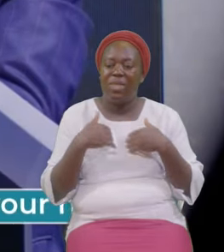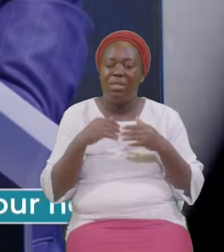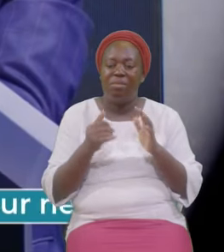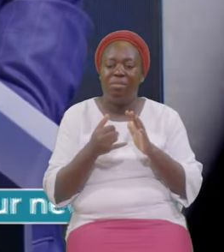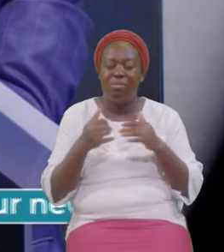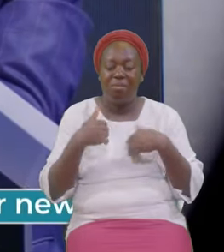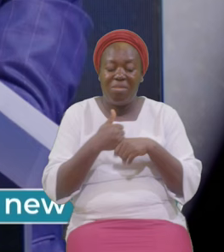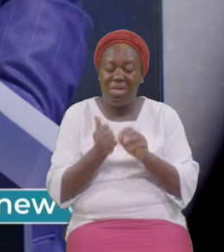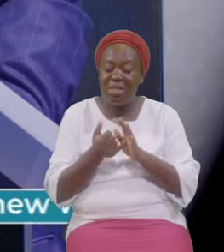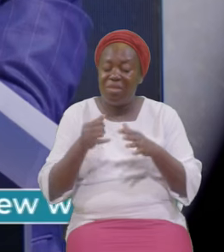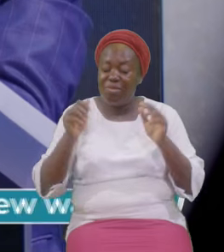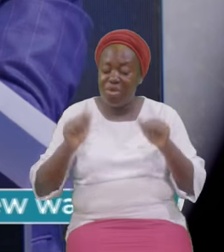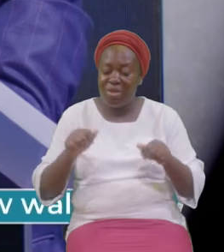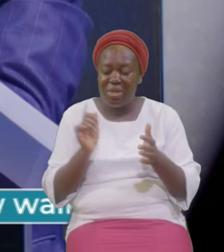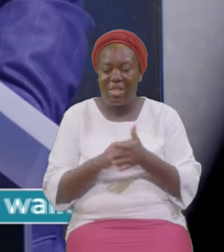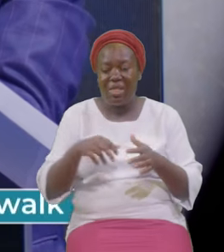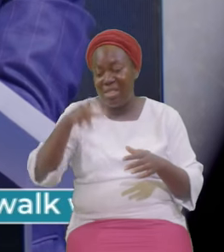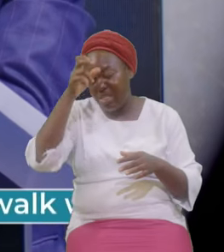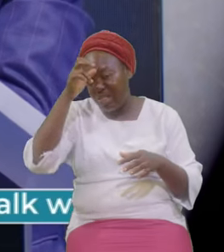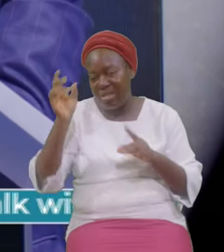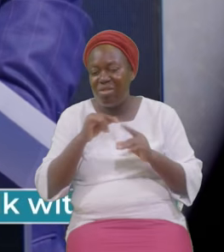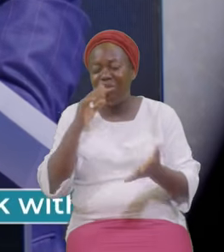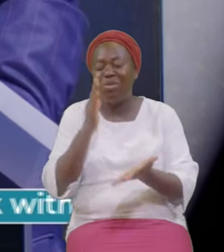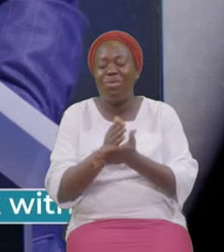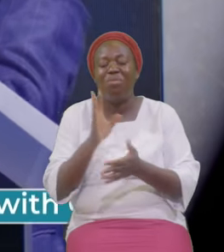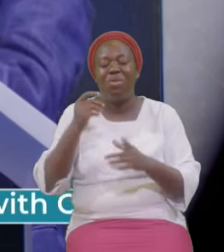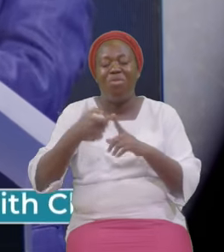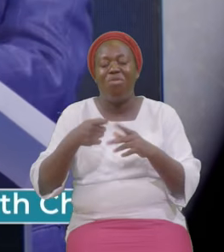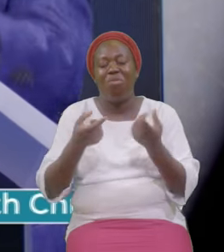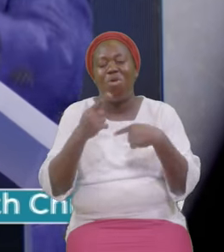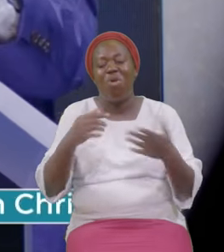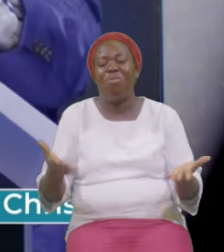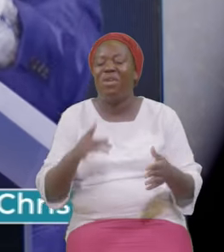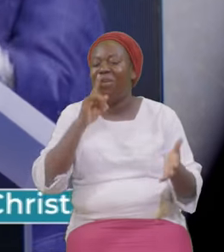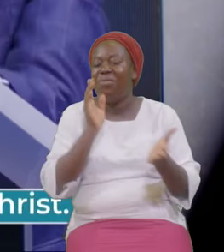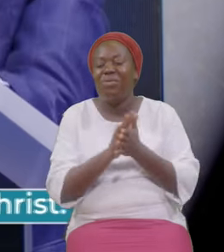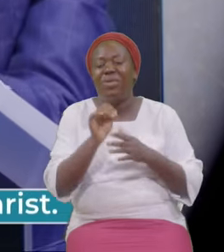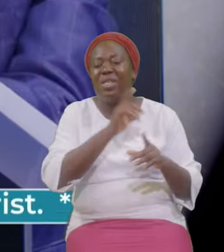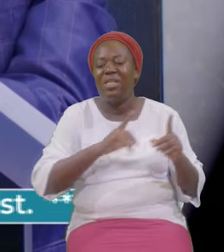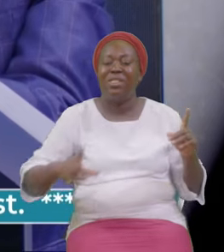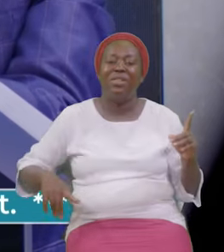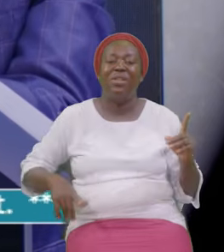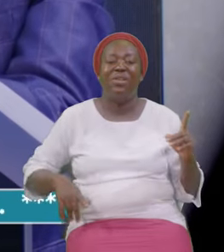here. Praise the Lord. Our counselors, are we done, please?